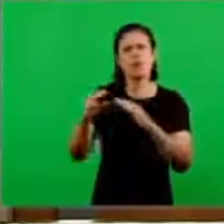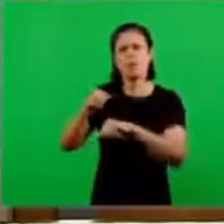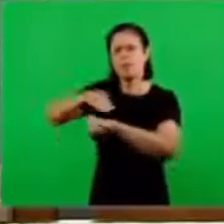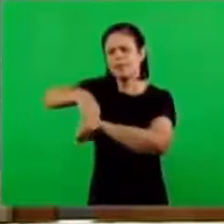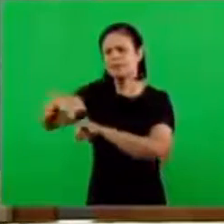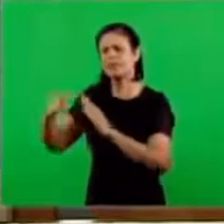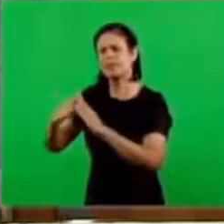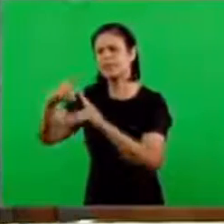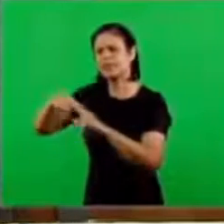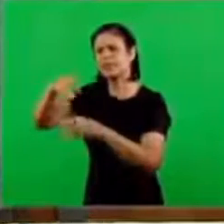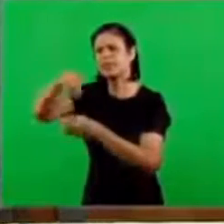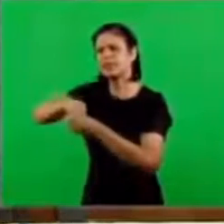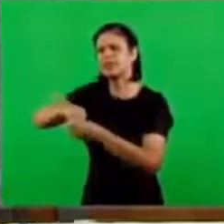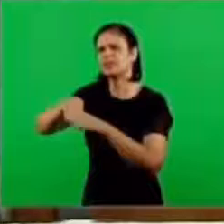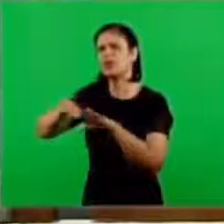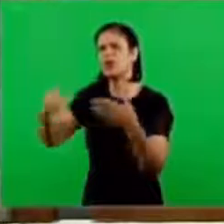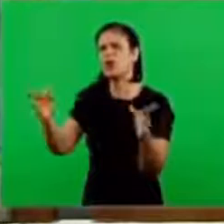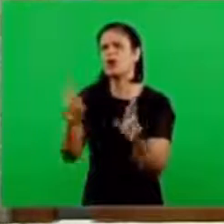sacrifice,